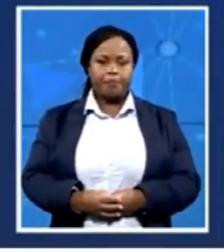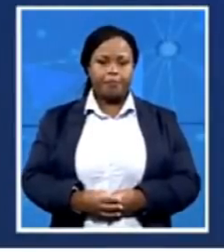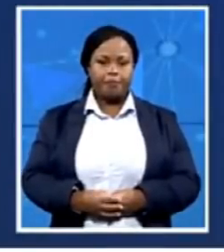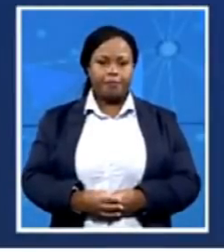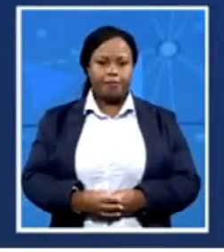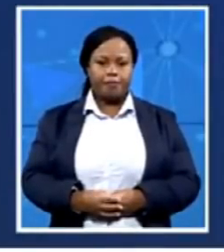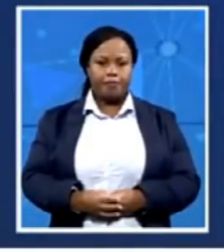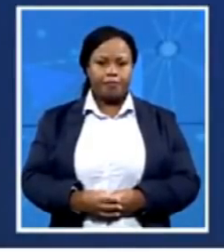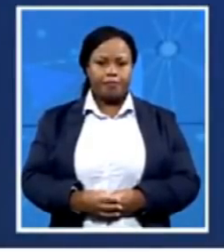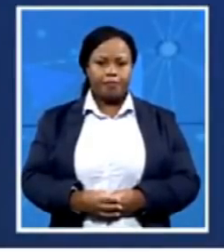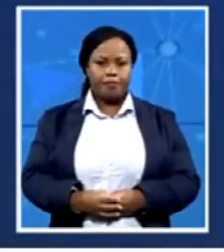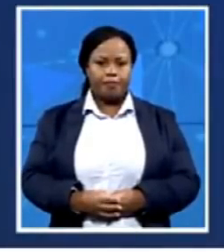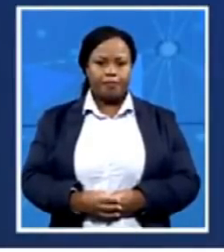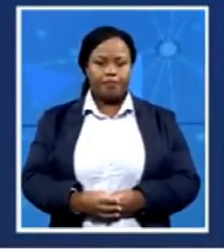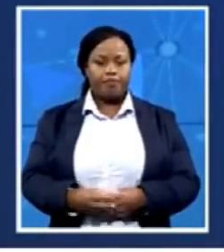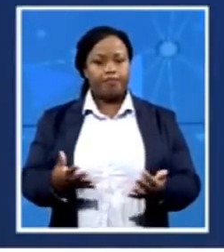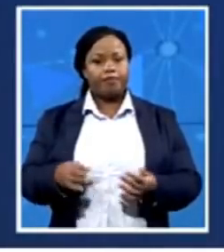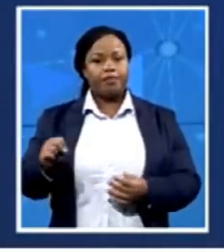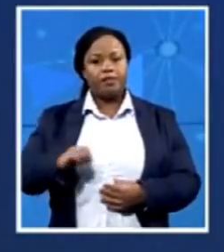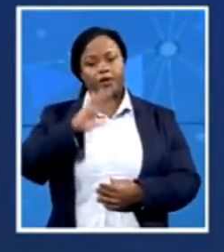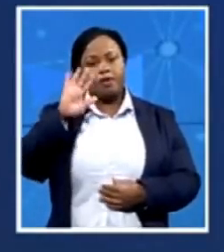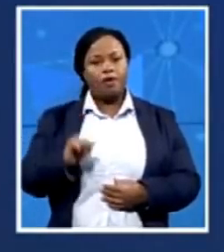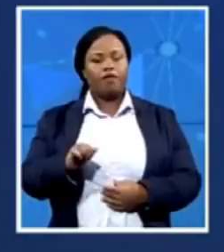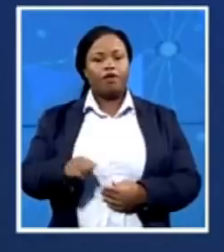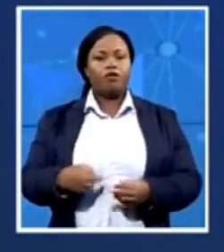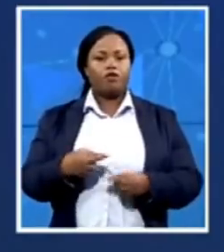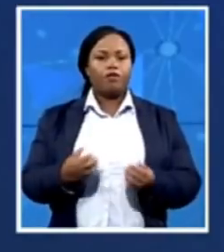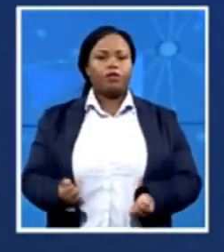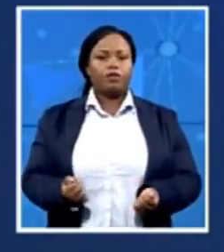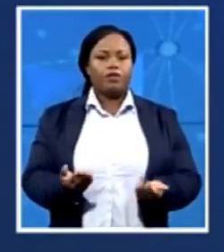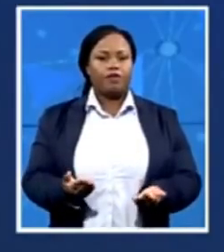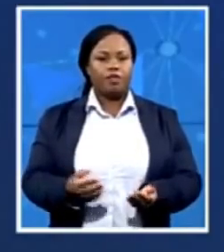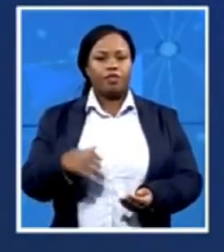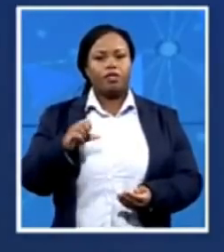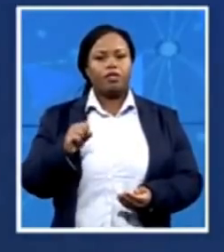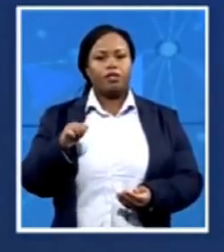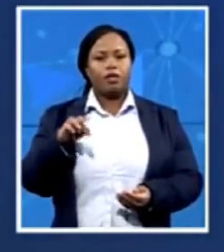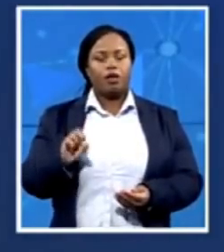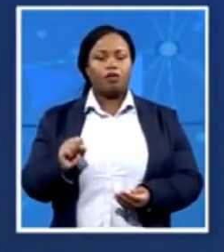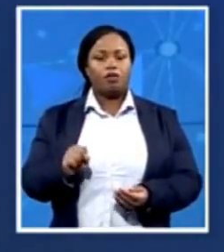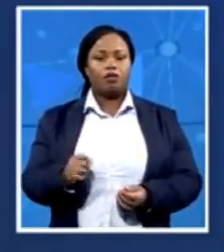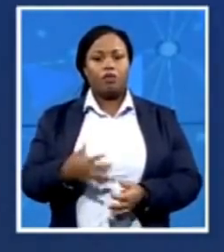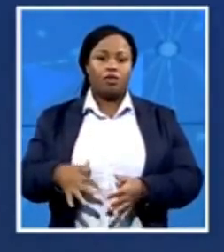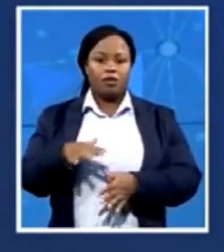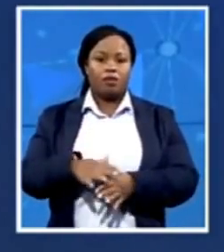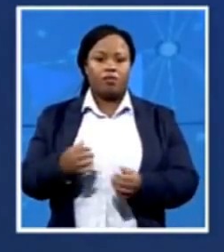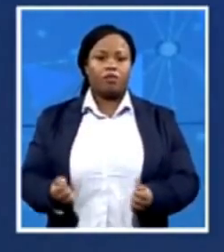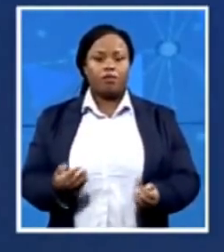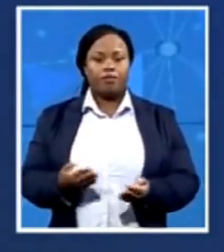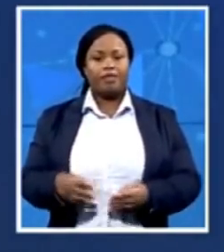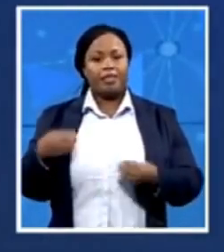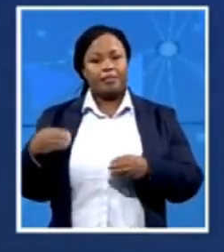Well, the South African Revenue Services, as an essential service provider, wants South Africans and businesses to use online channels